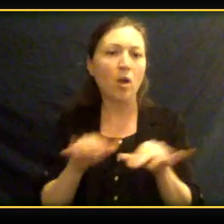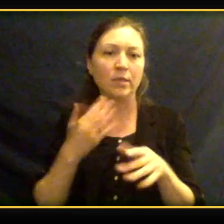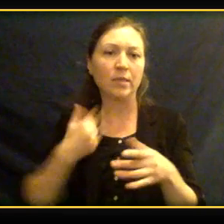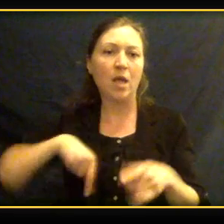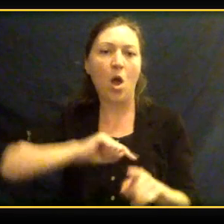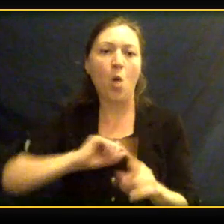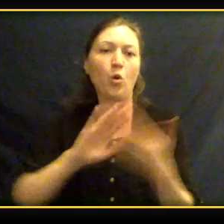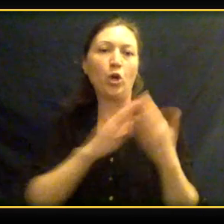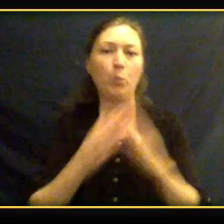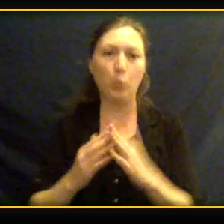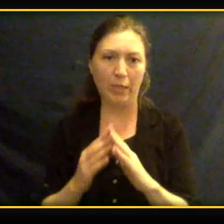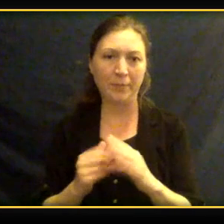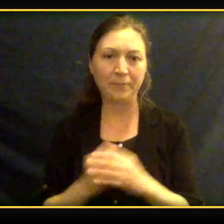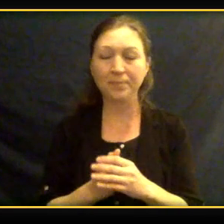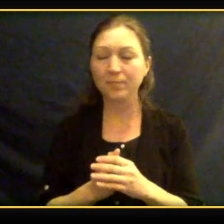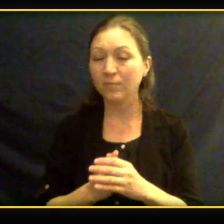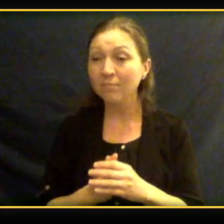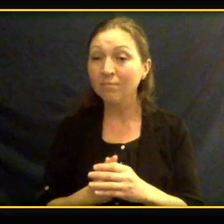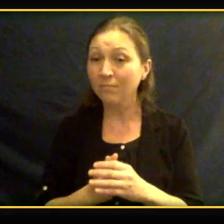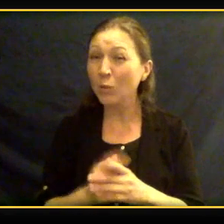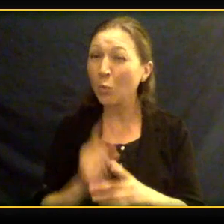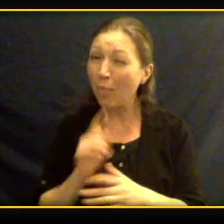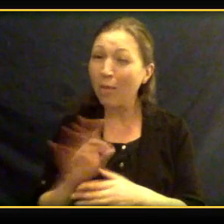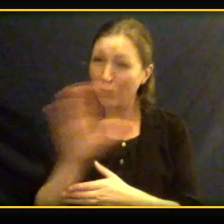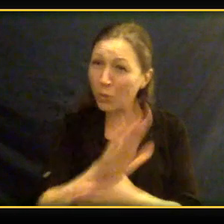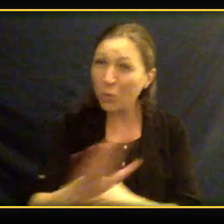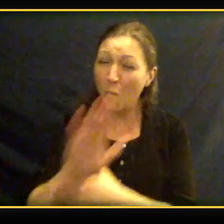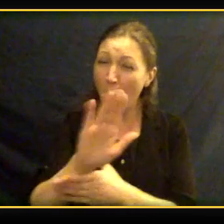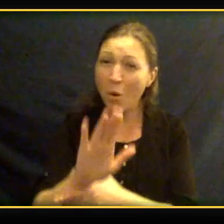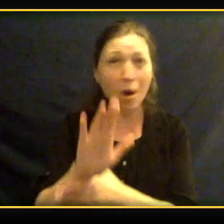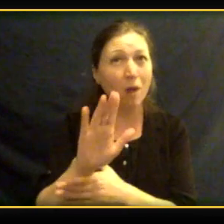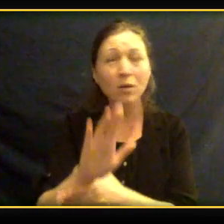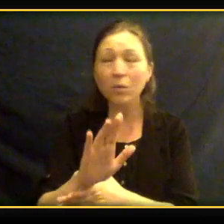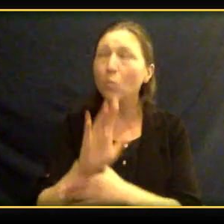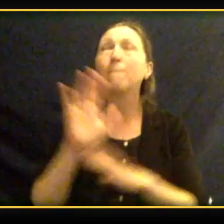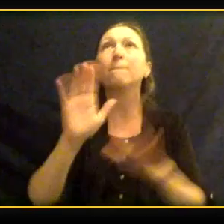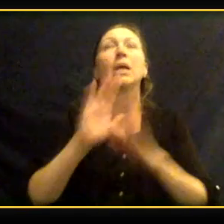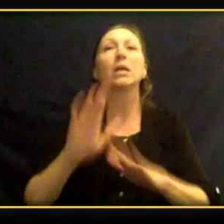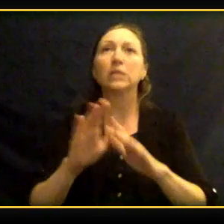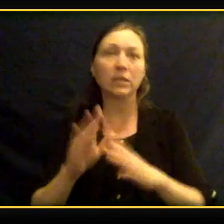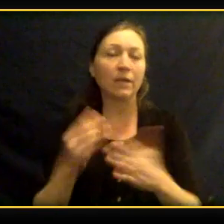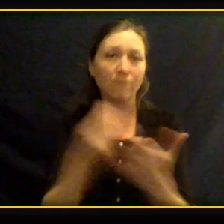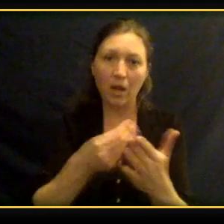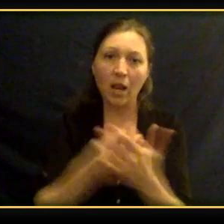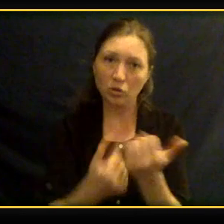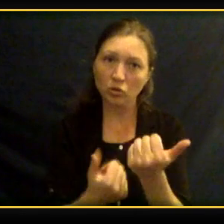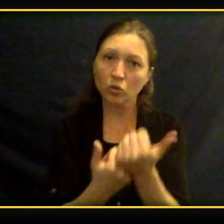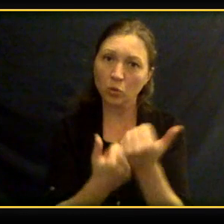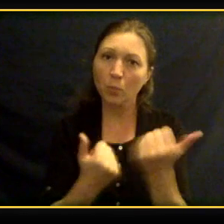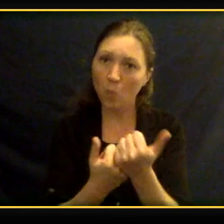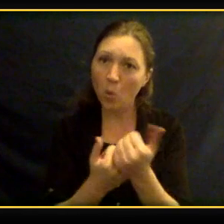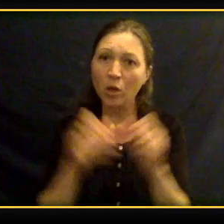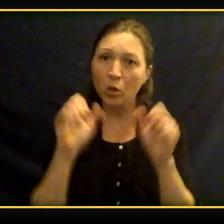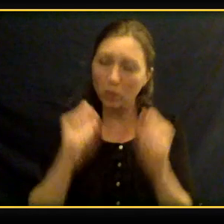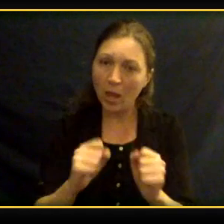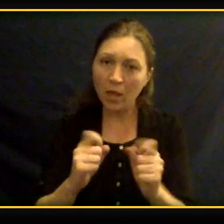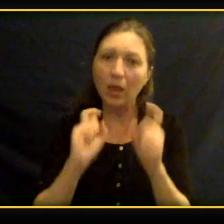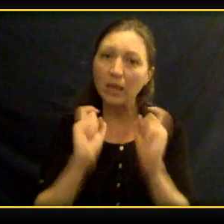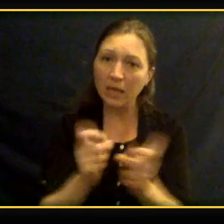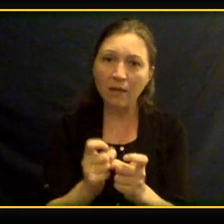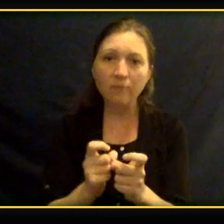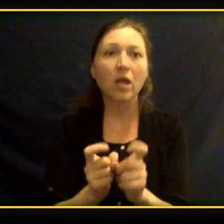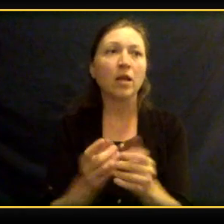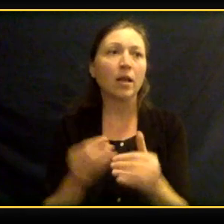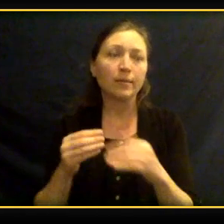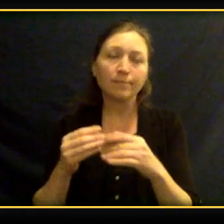your generous financial support that makes these programs possible. Thank you for your belief in our mission and continuing the legacy